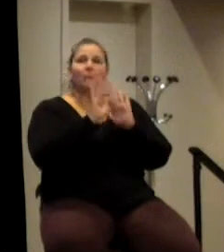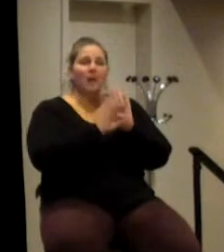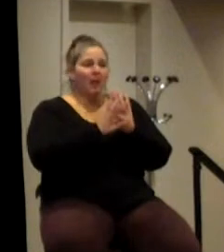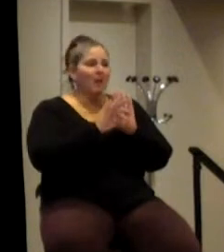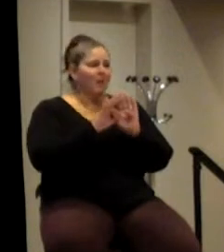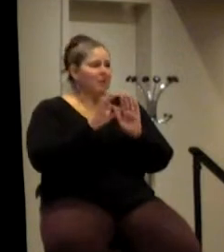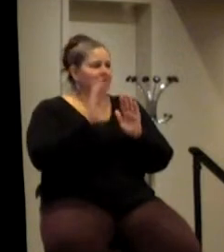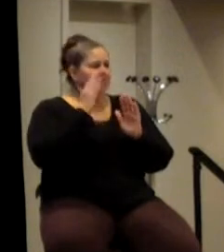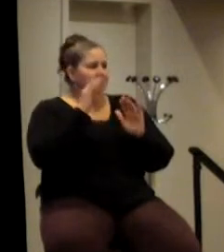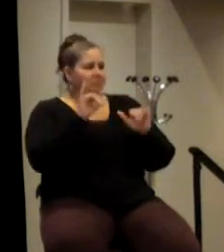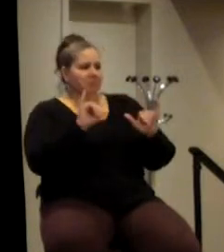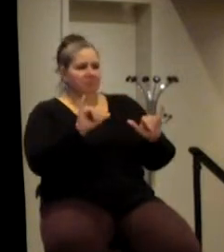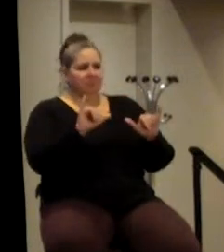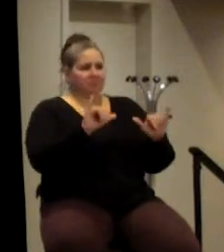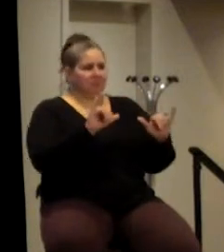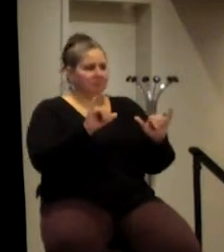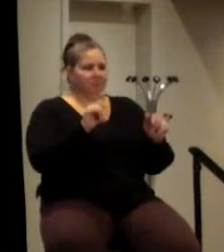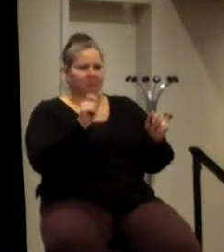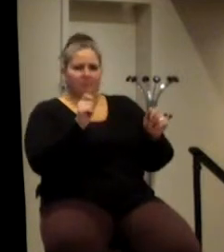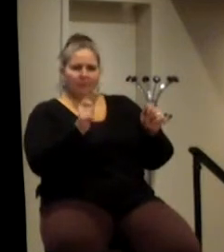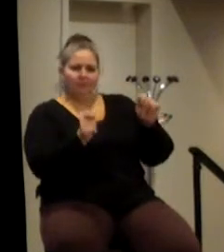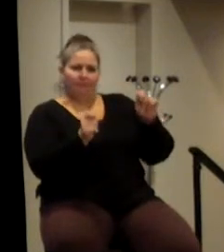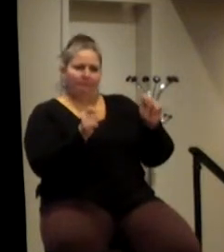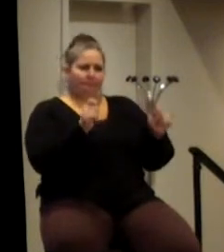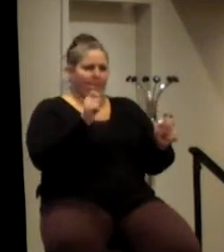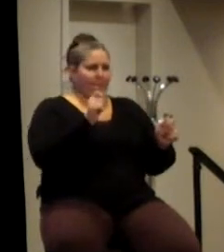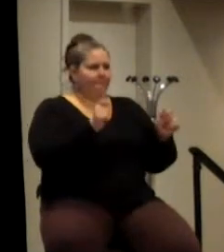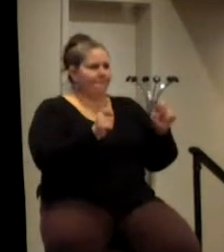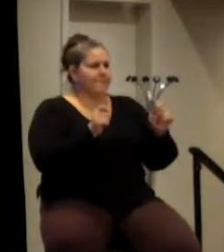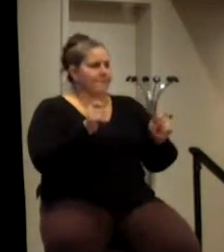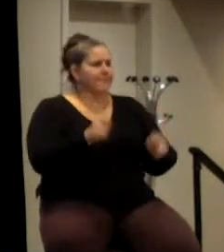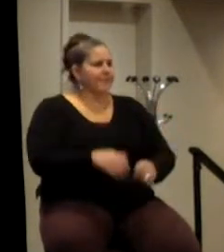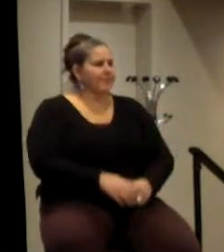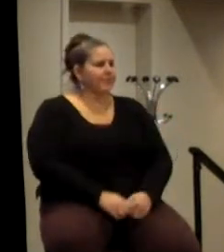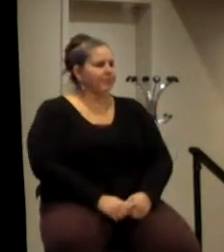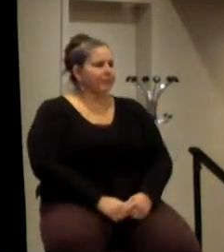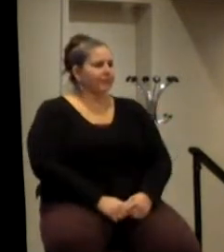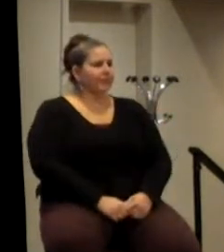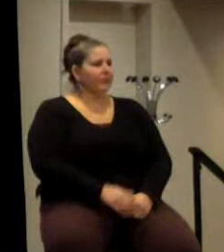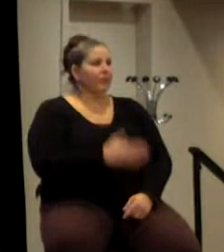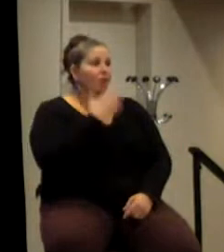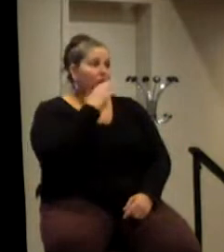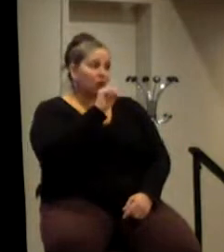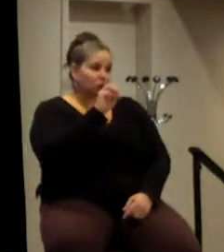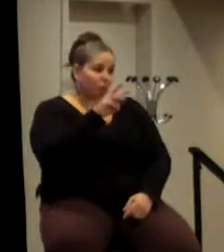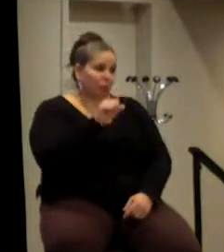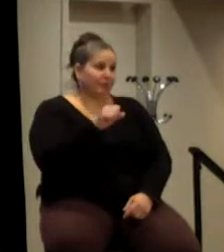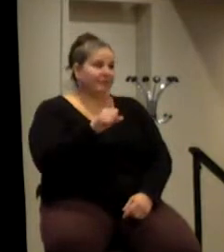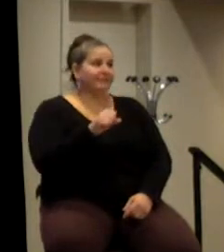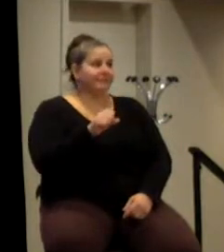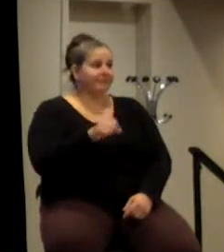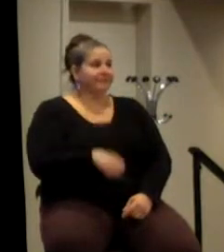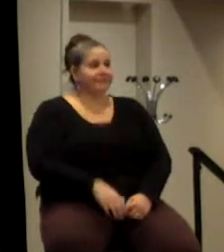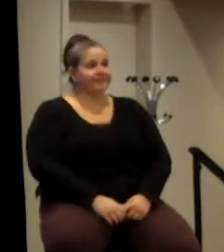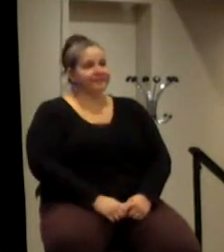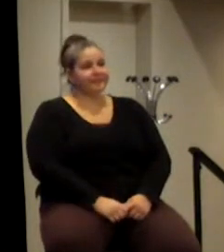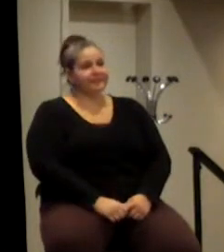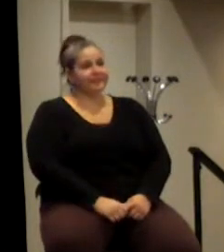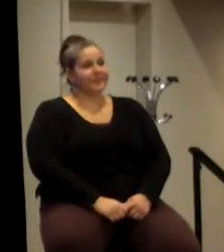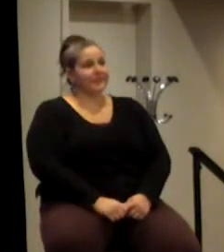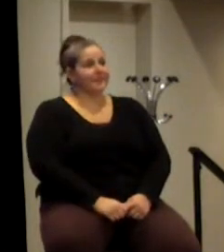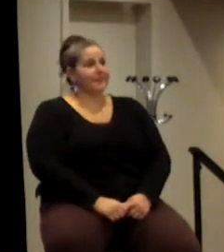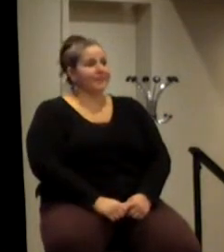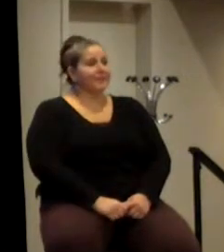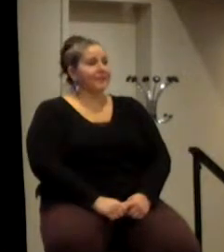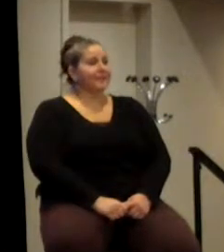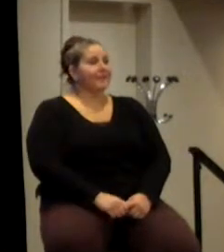much. So that's really good news to hear. And he got to hear from the different